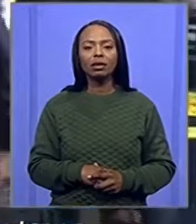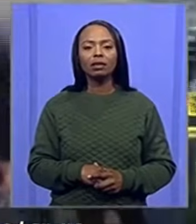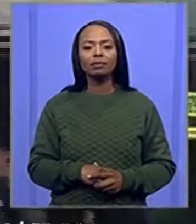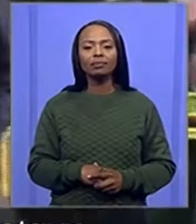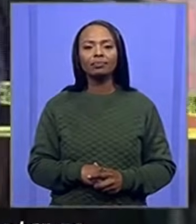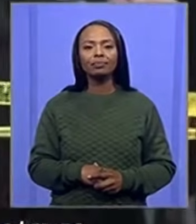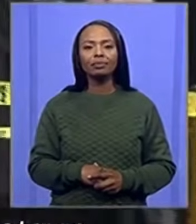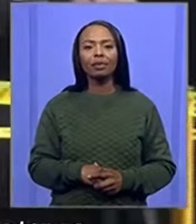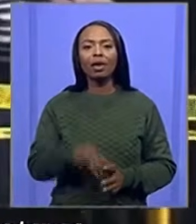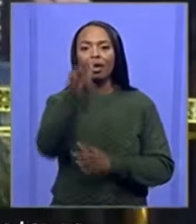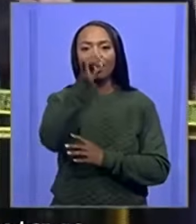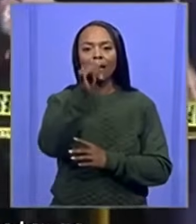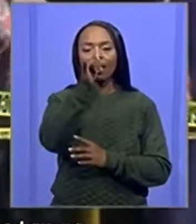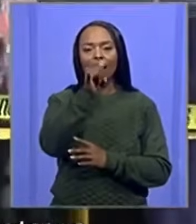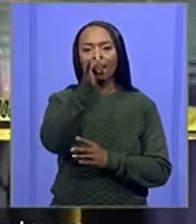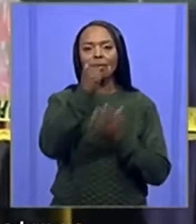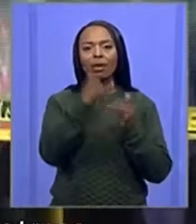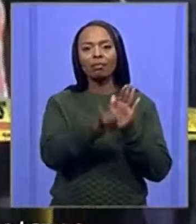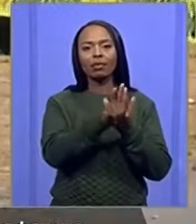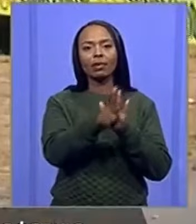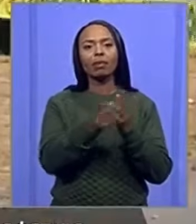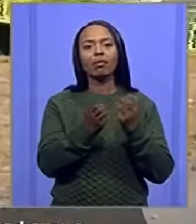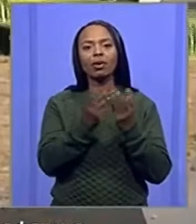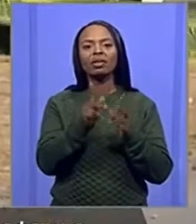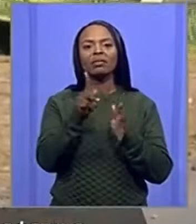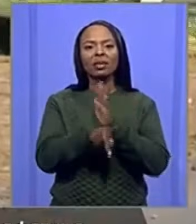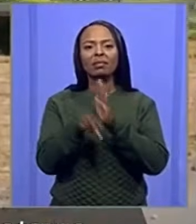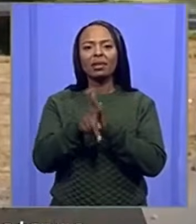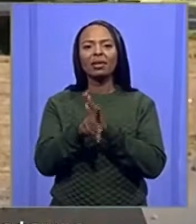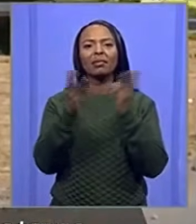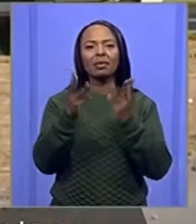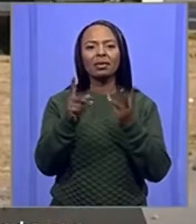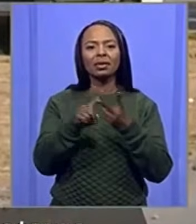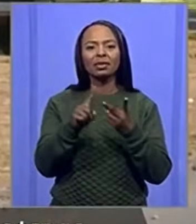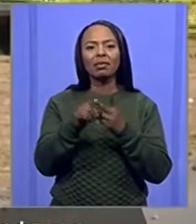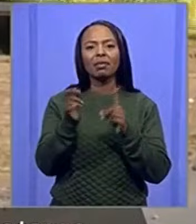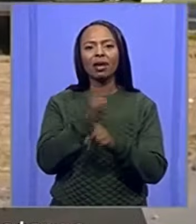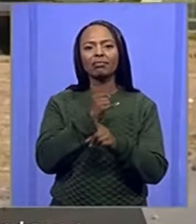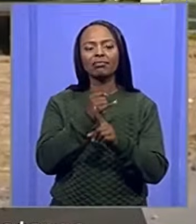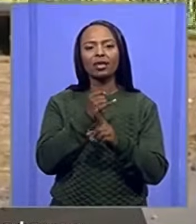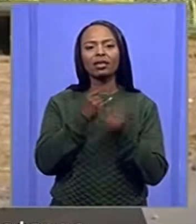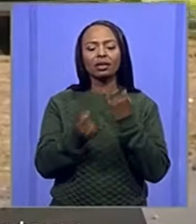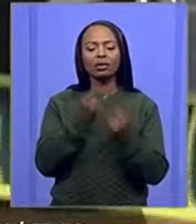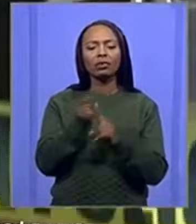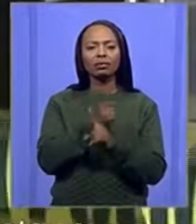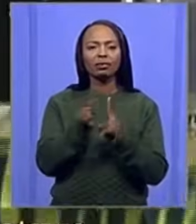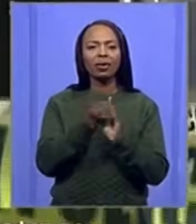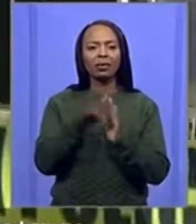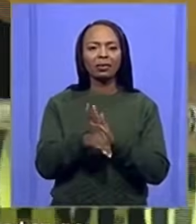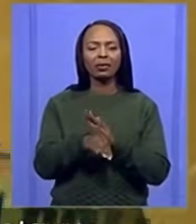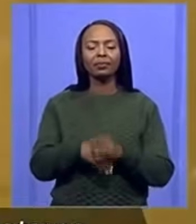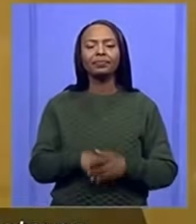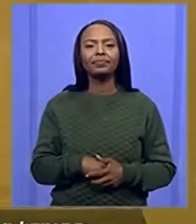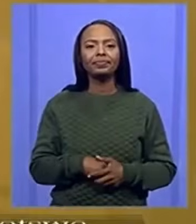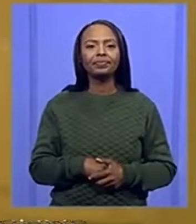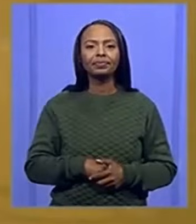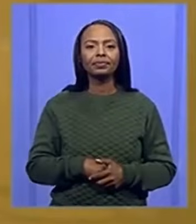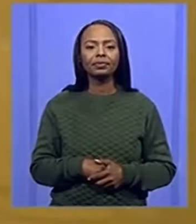Dipalopalo tsa bosenyi di supa fa dipolao tsa batho le ditlhaselo ka thobalano di ile kwa tlase.